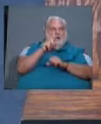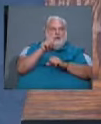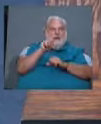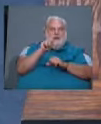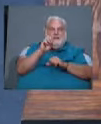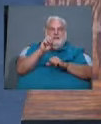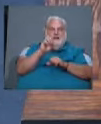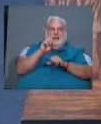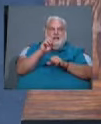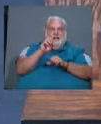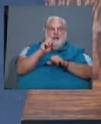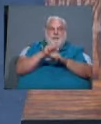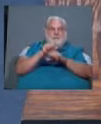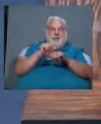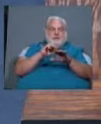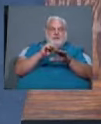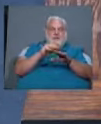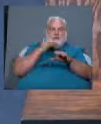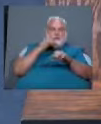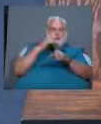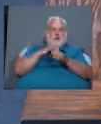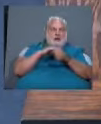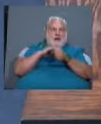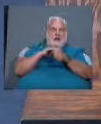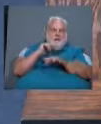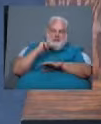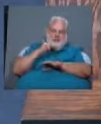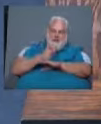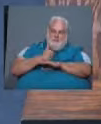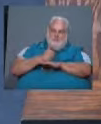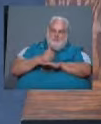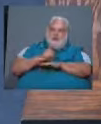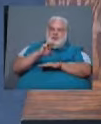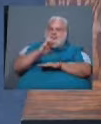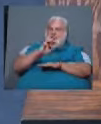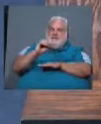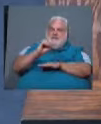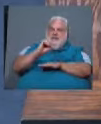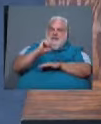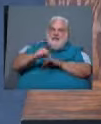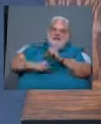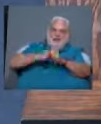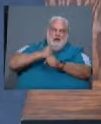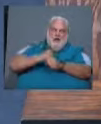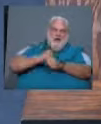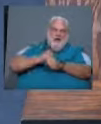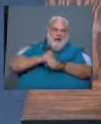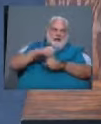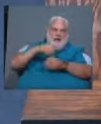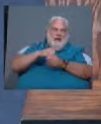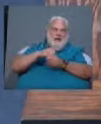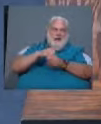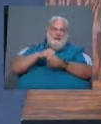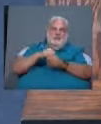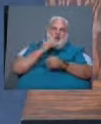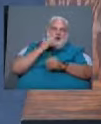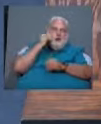Association, which has been in existence for over 60 years after originating in the home of Jeff and Estella